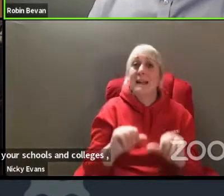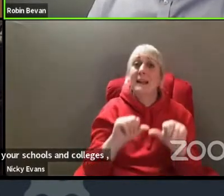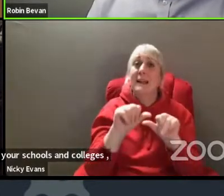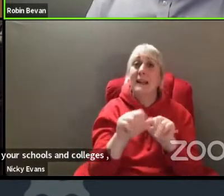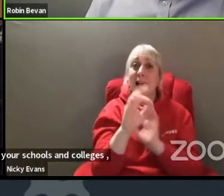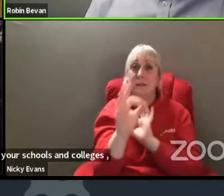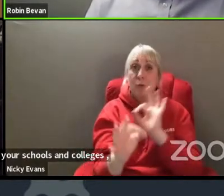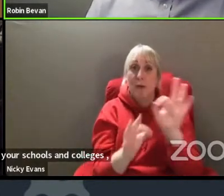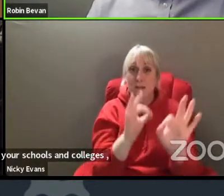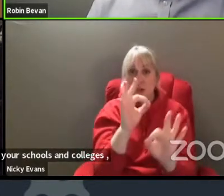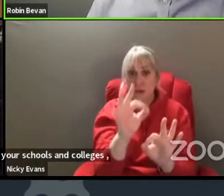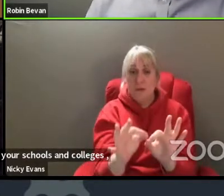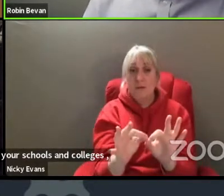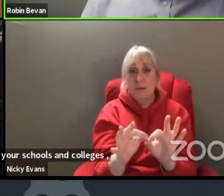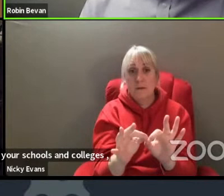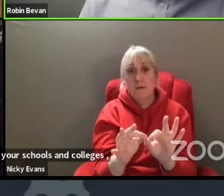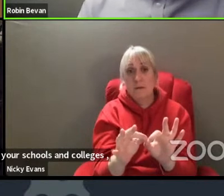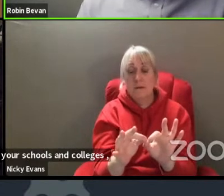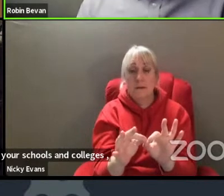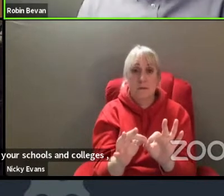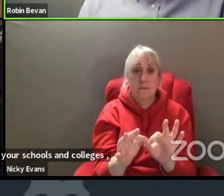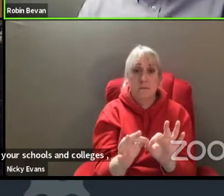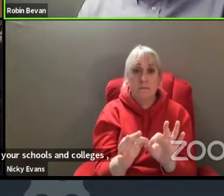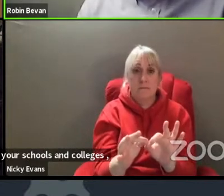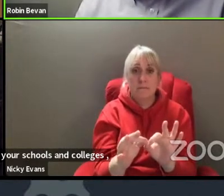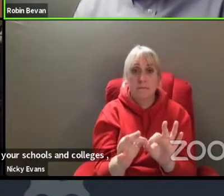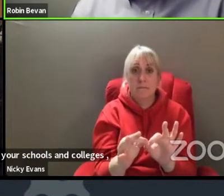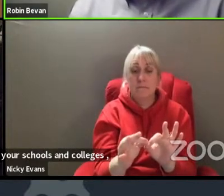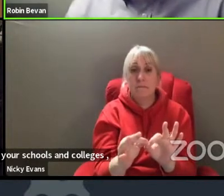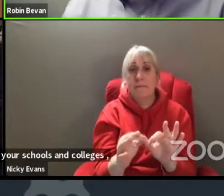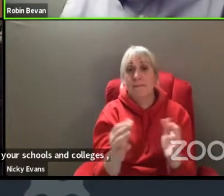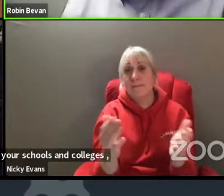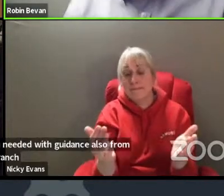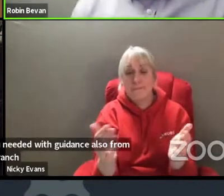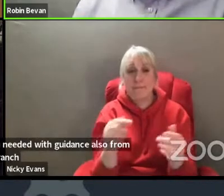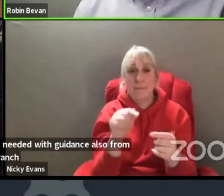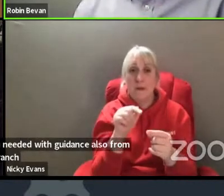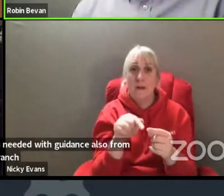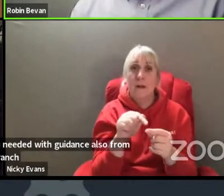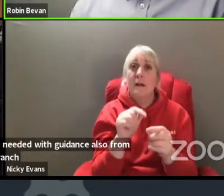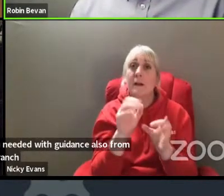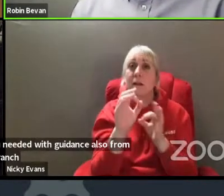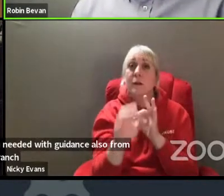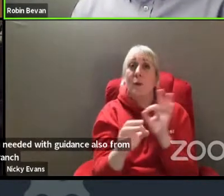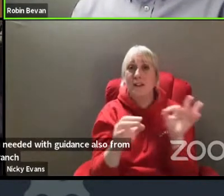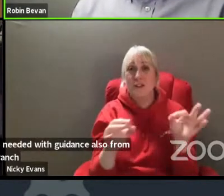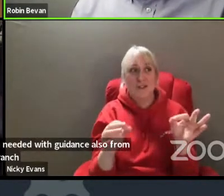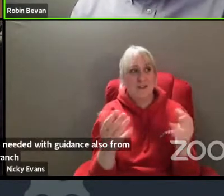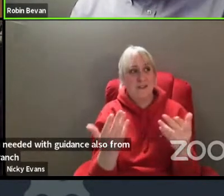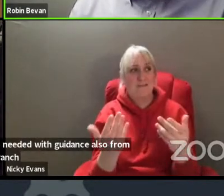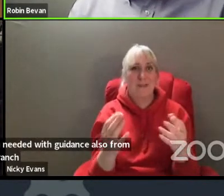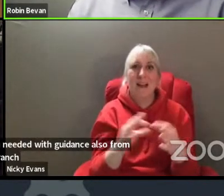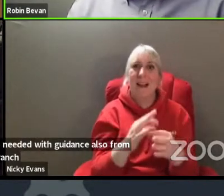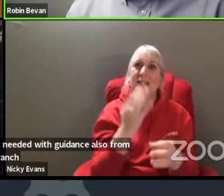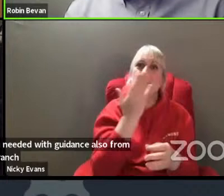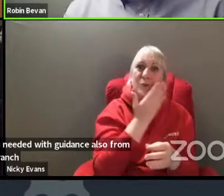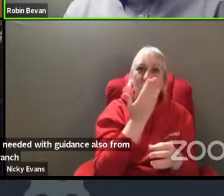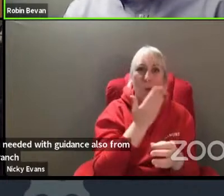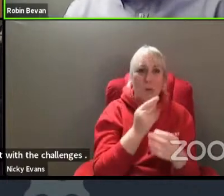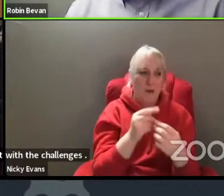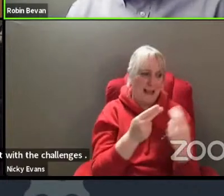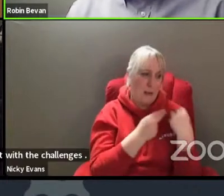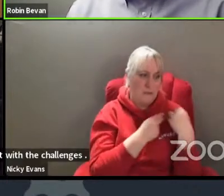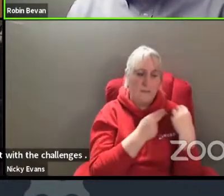questions, and they're the inevitable questions that arise when we're dealing with schools. Questions about accountability,